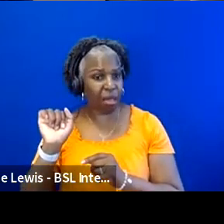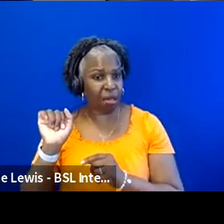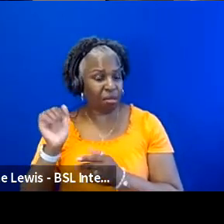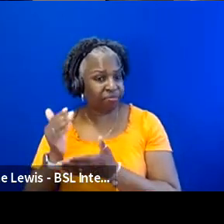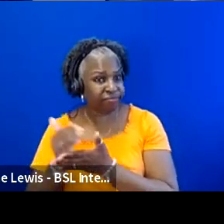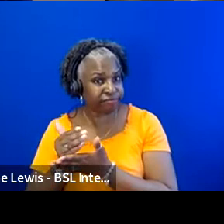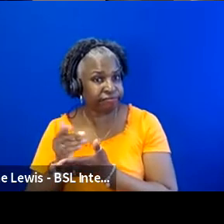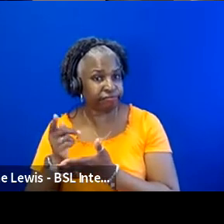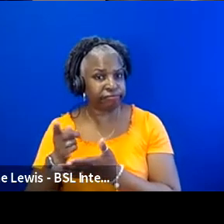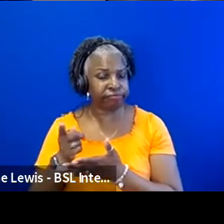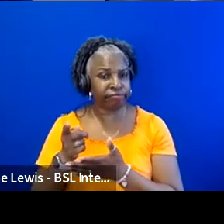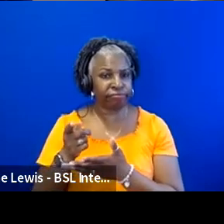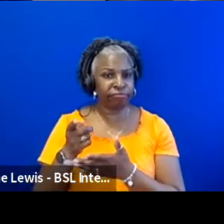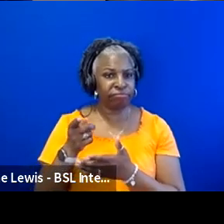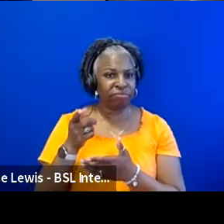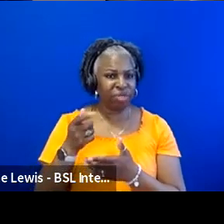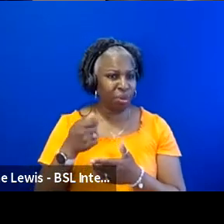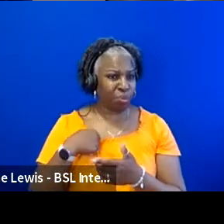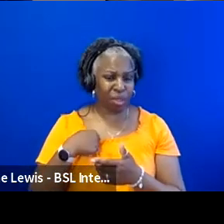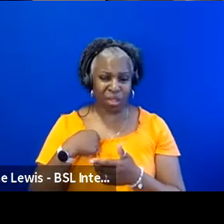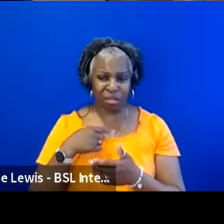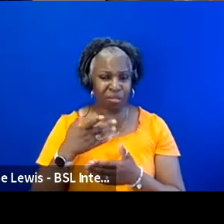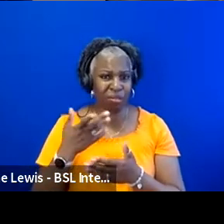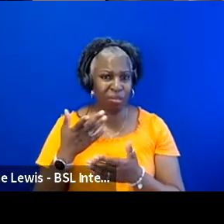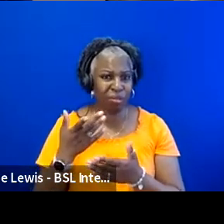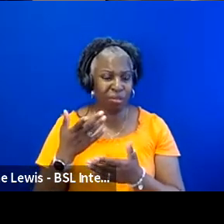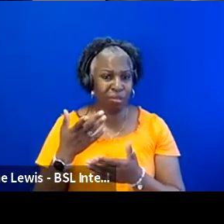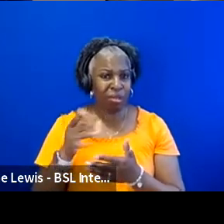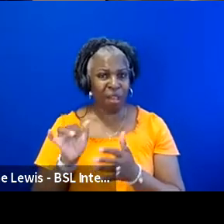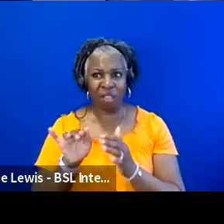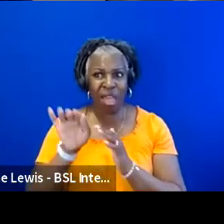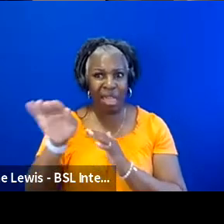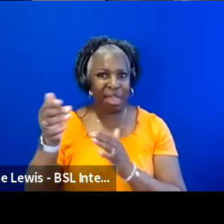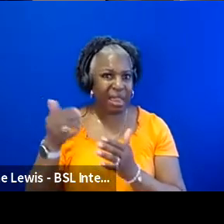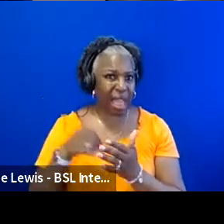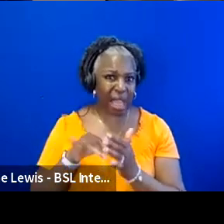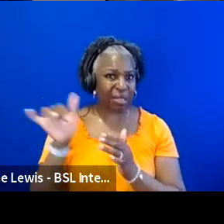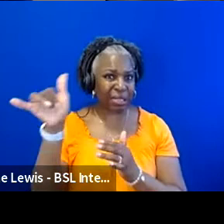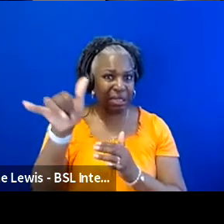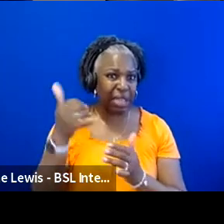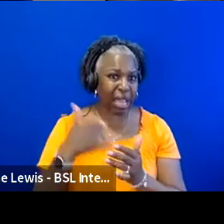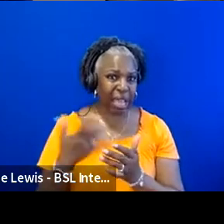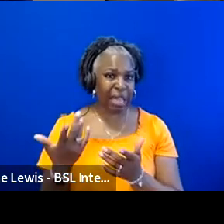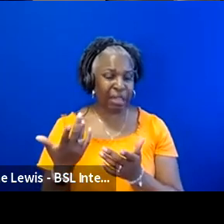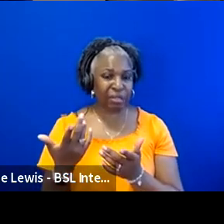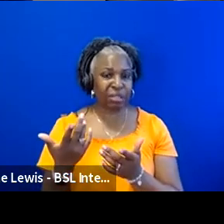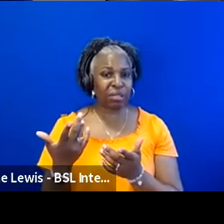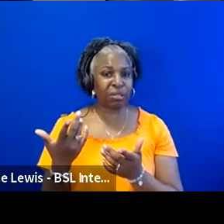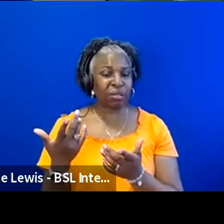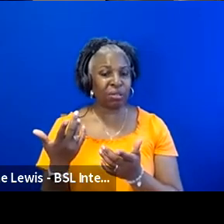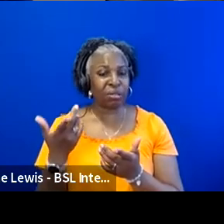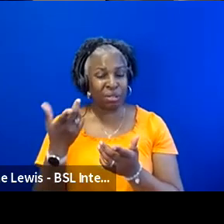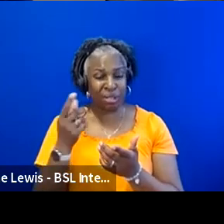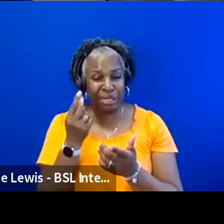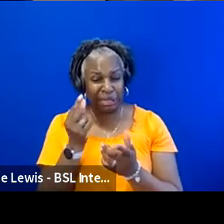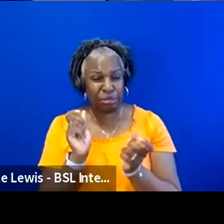of a passport. They don't have those protections. But often they're turned to for the nuance and the insight that is needed by the foreign